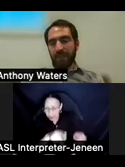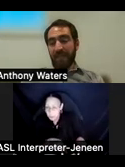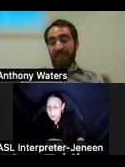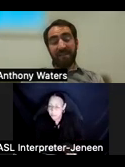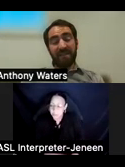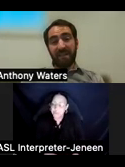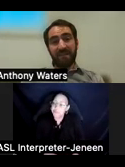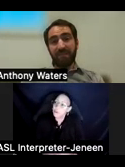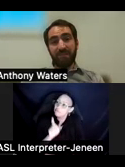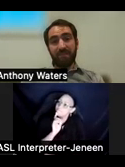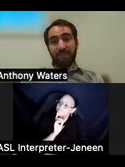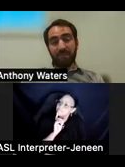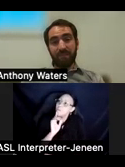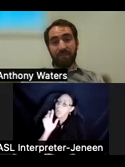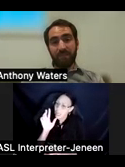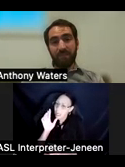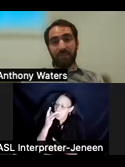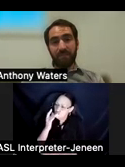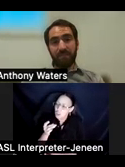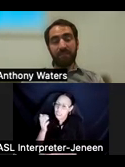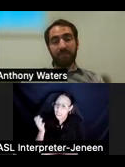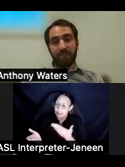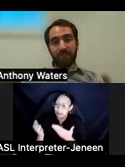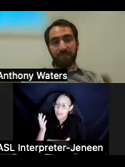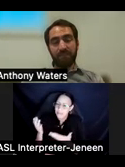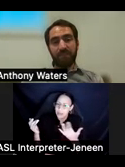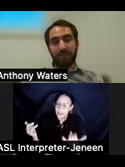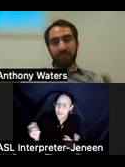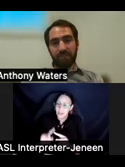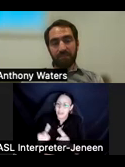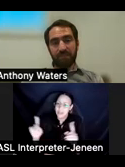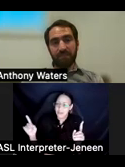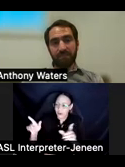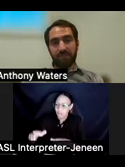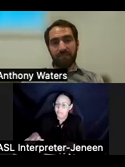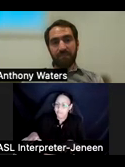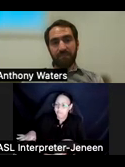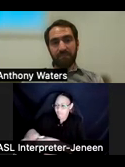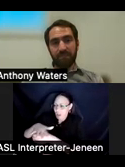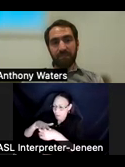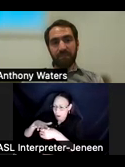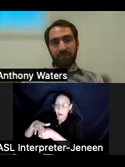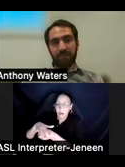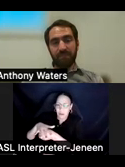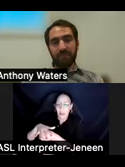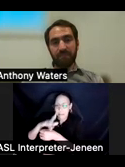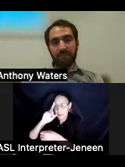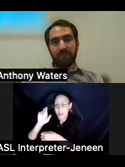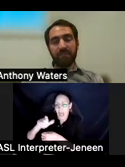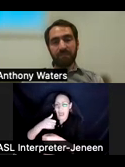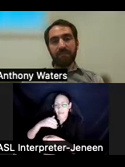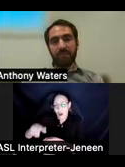Interesting. Yeah, this may also be a different locations thing. There's somebody else in the chat corroborate